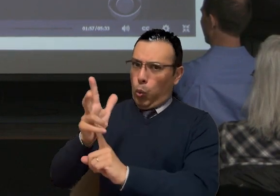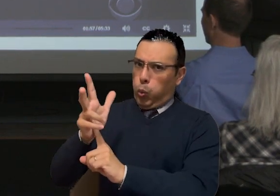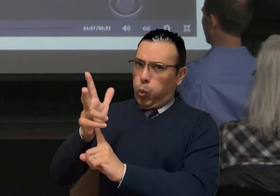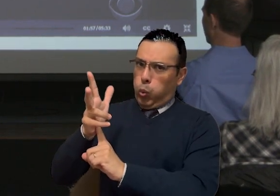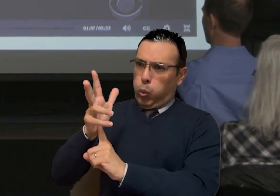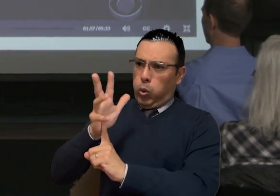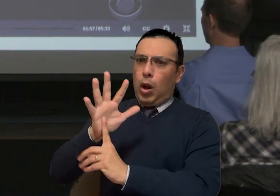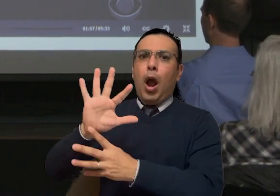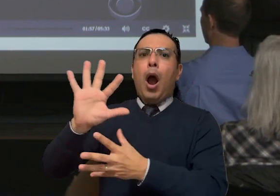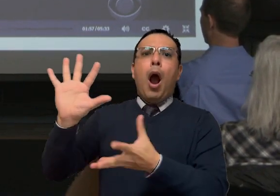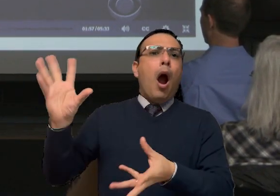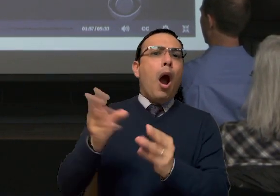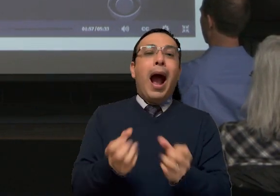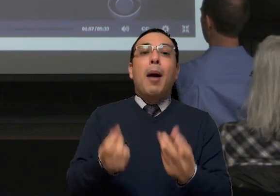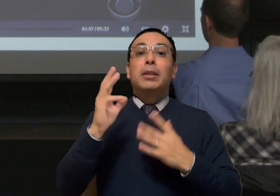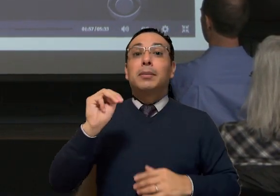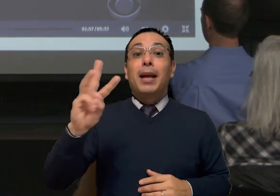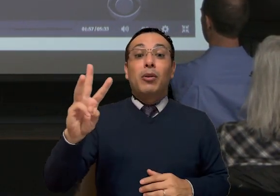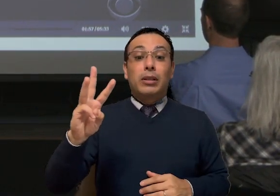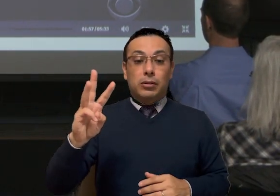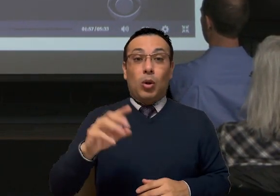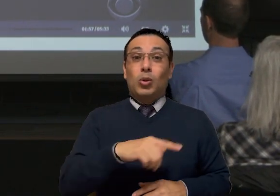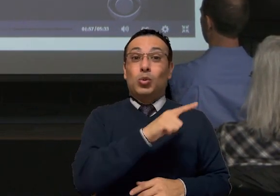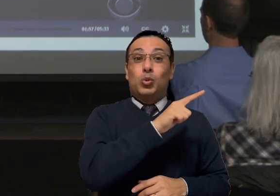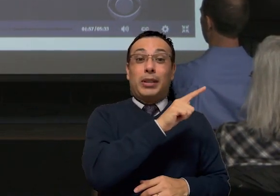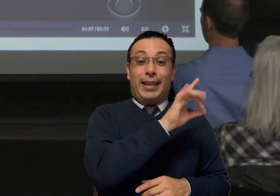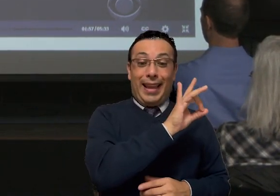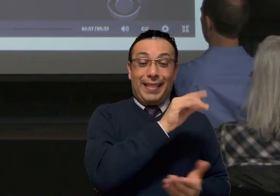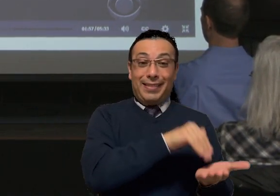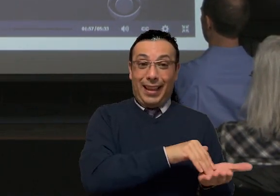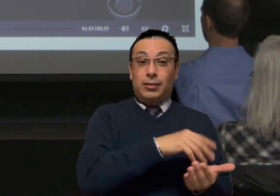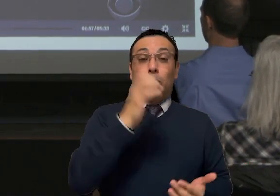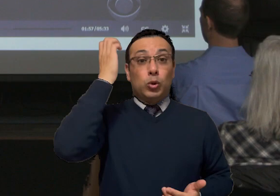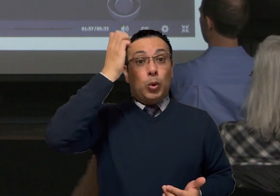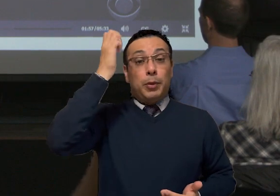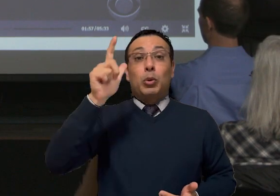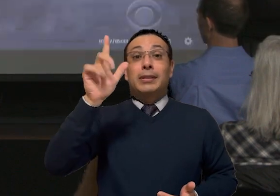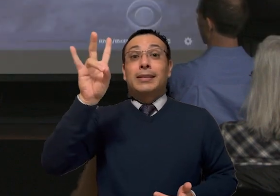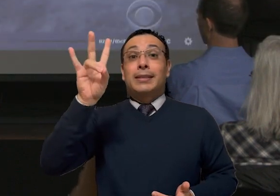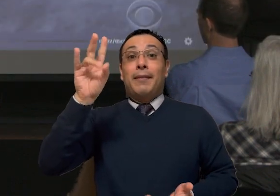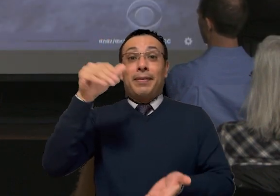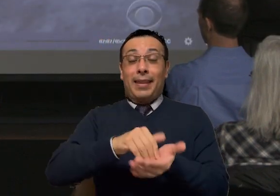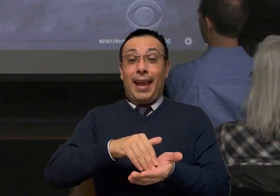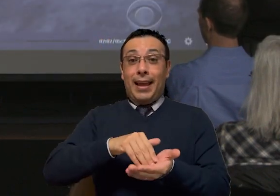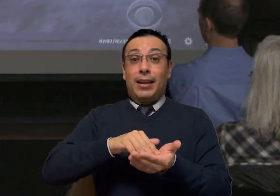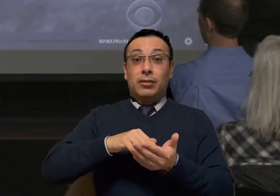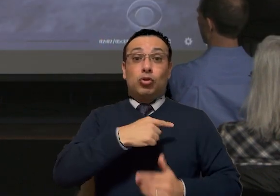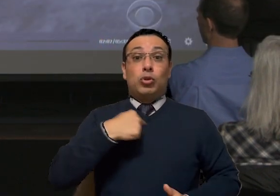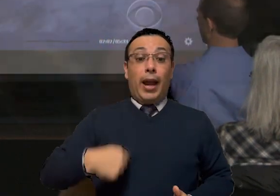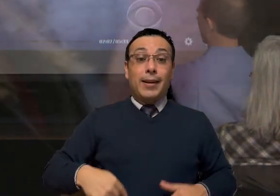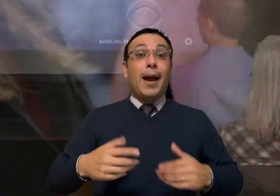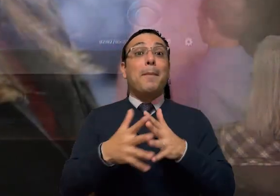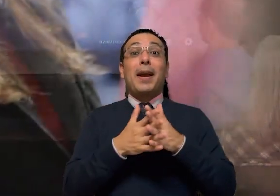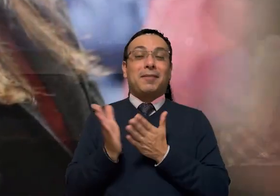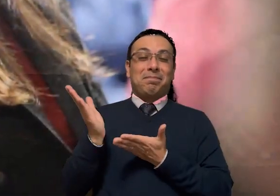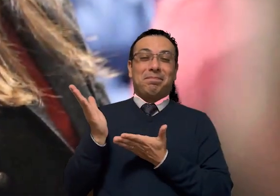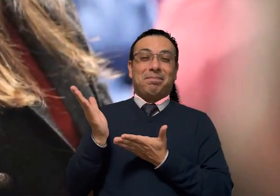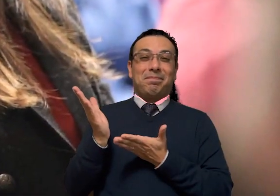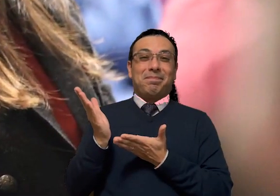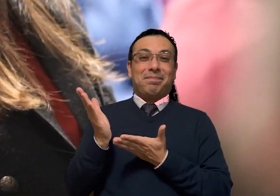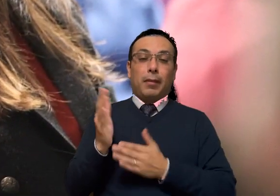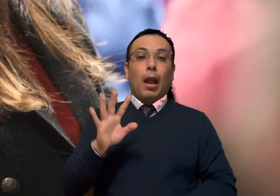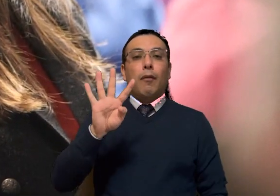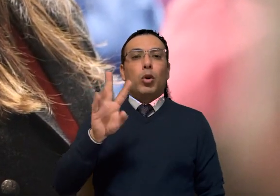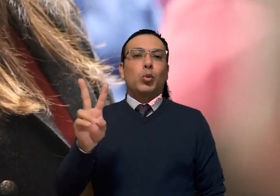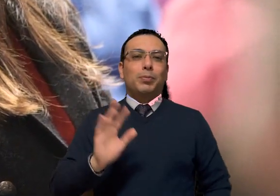So 28,000 megawatts in Europe, 27,000 megawatts in China. Here's America, bringing up